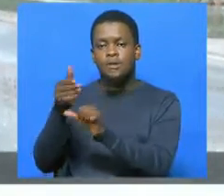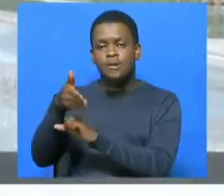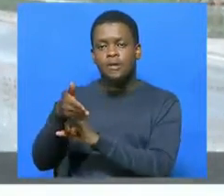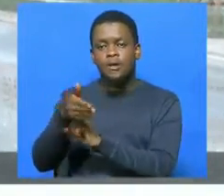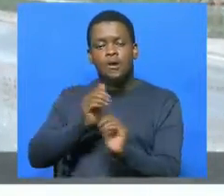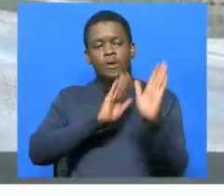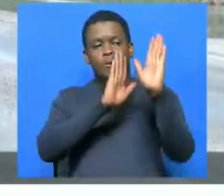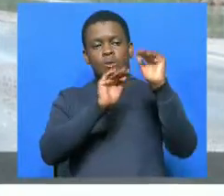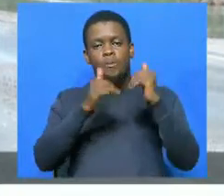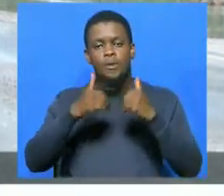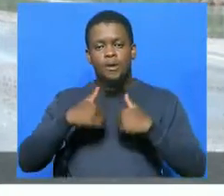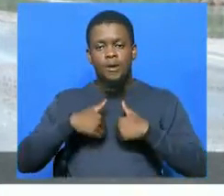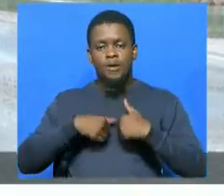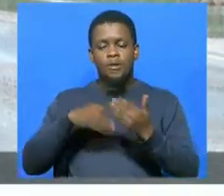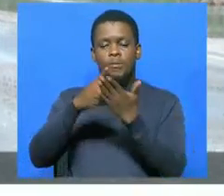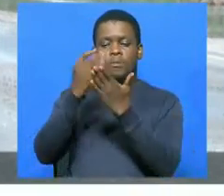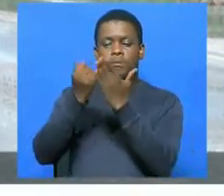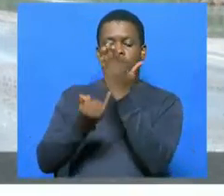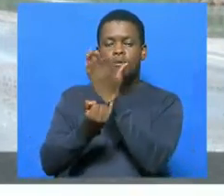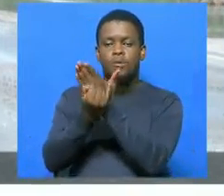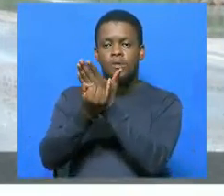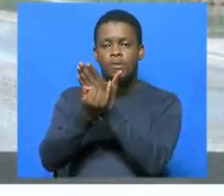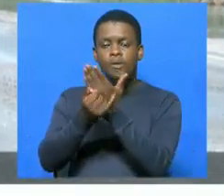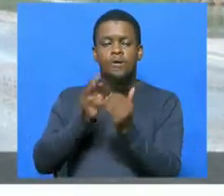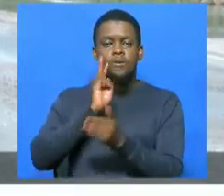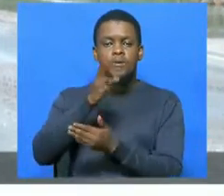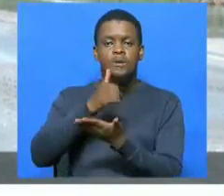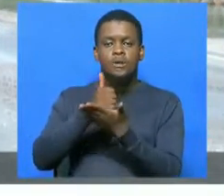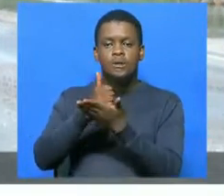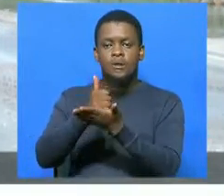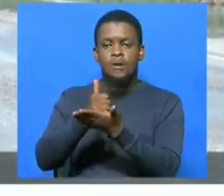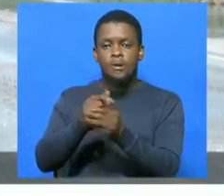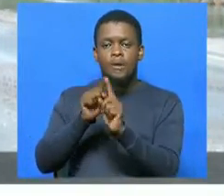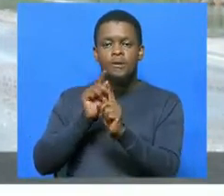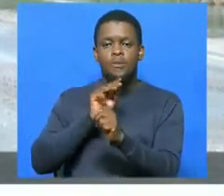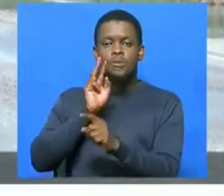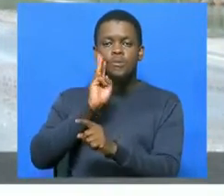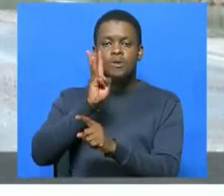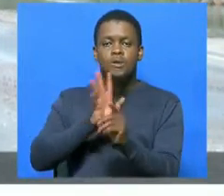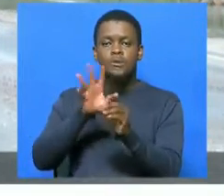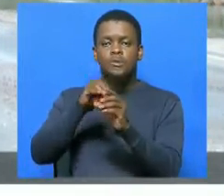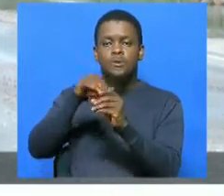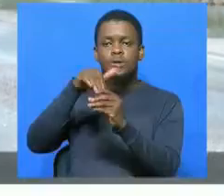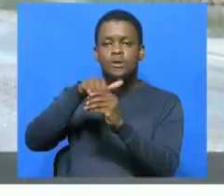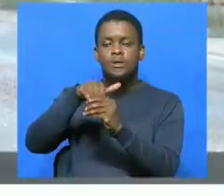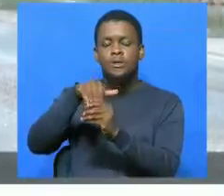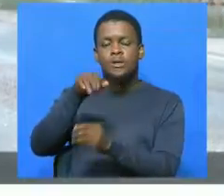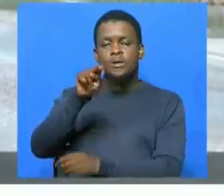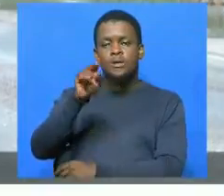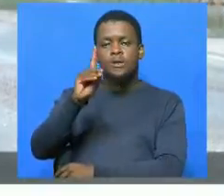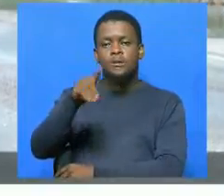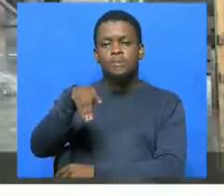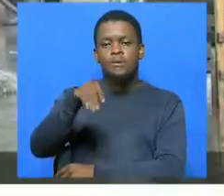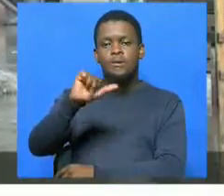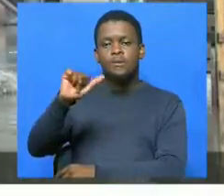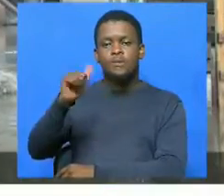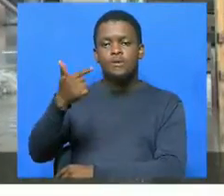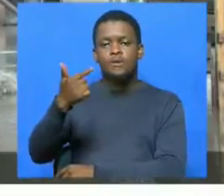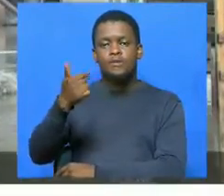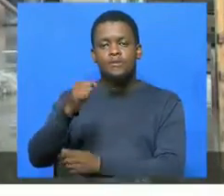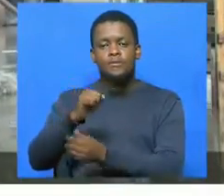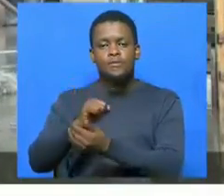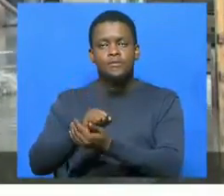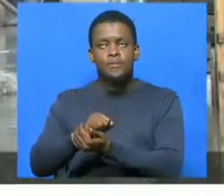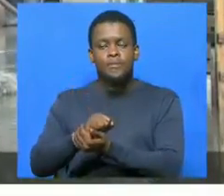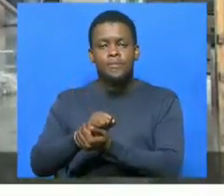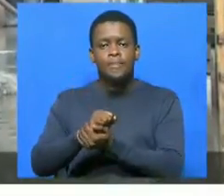are hoping this project will see the light of day in the NDP 12 as we consider it a priority project. Priority in the district.